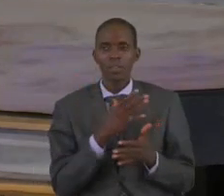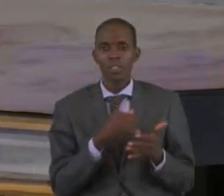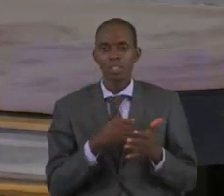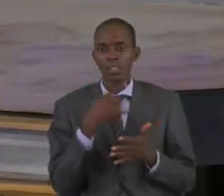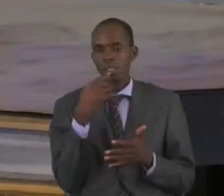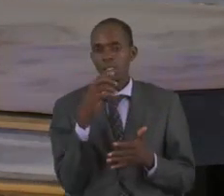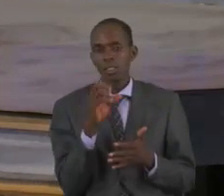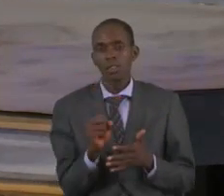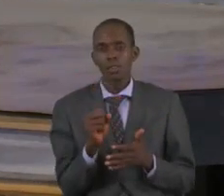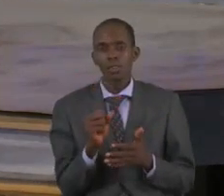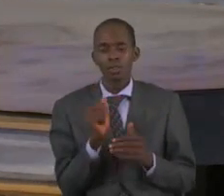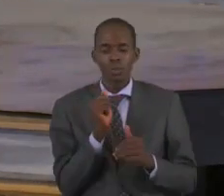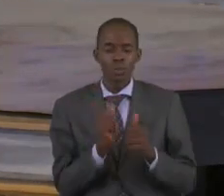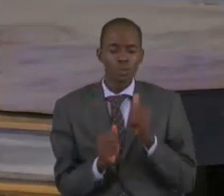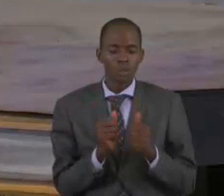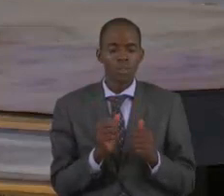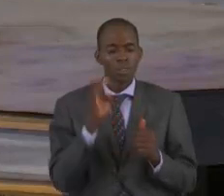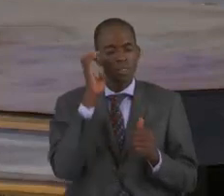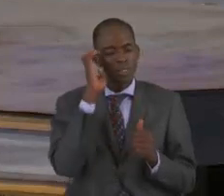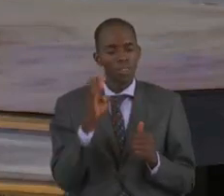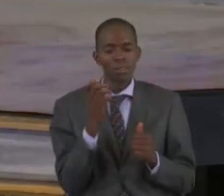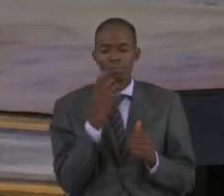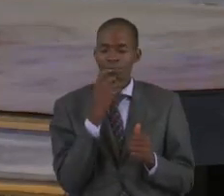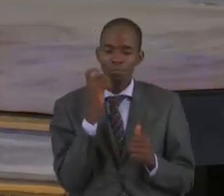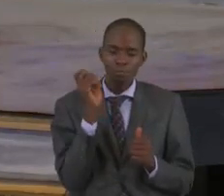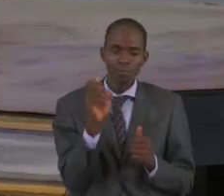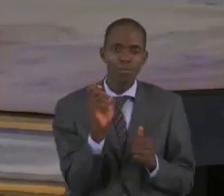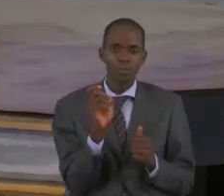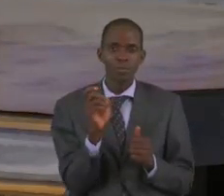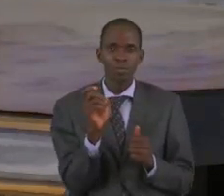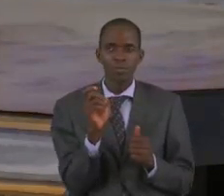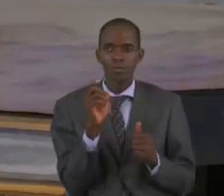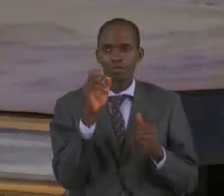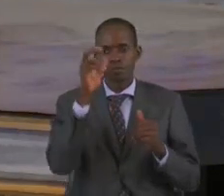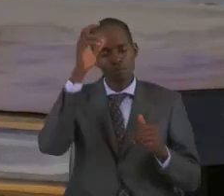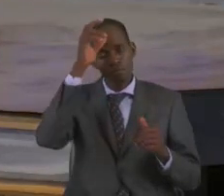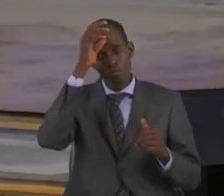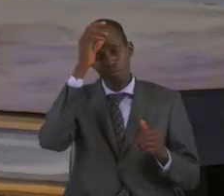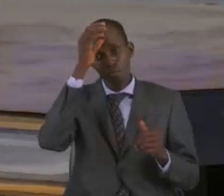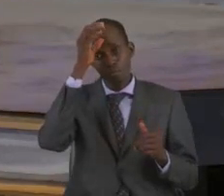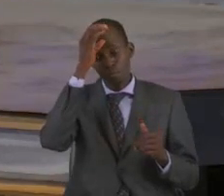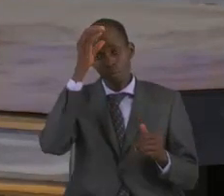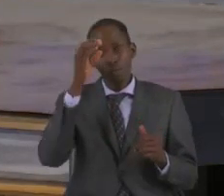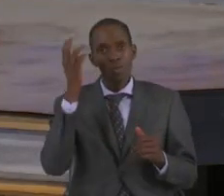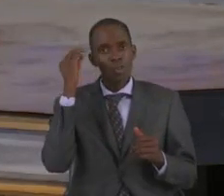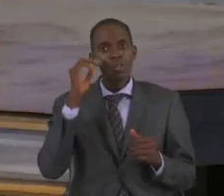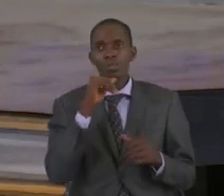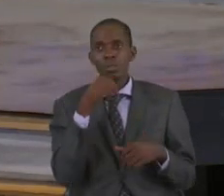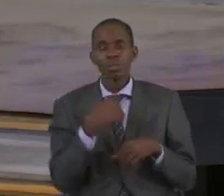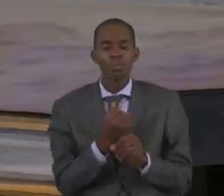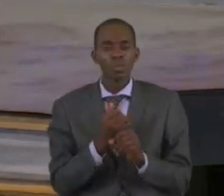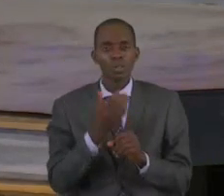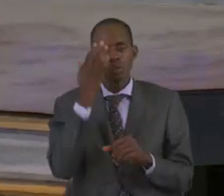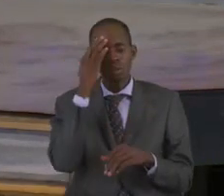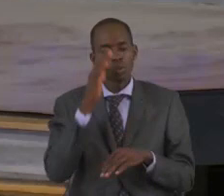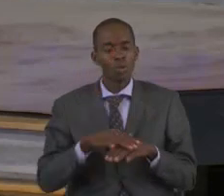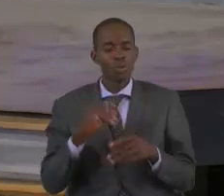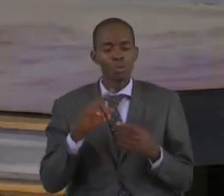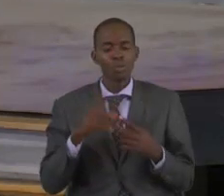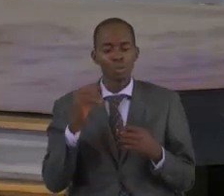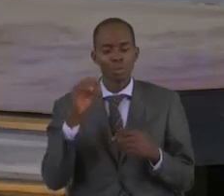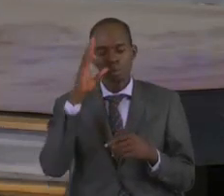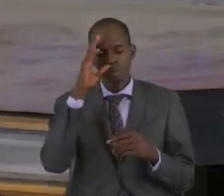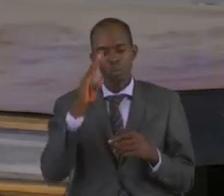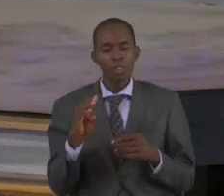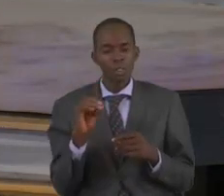says, which in other ages was not made known unto the sons of men,